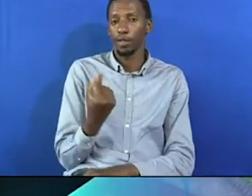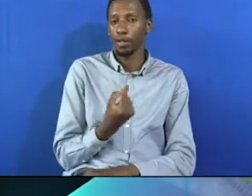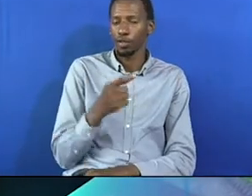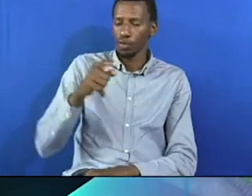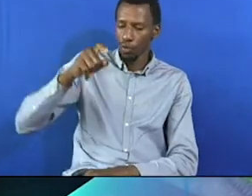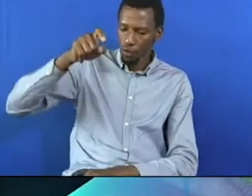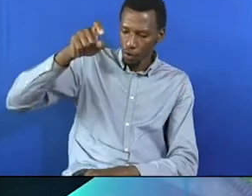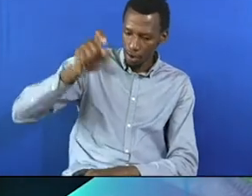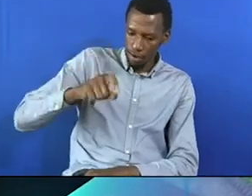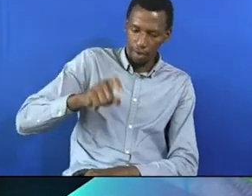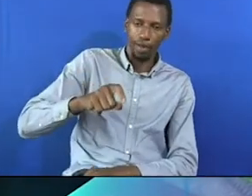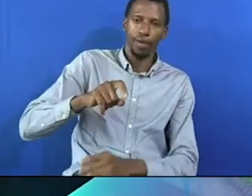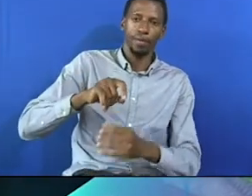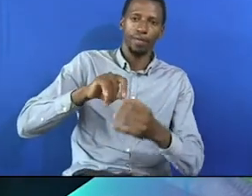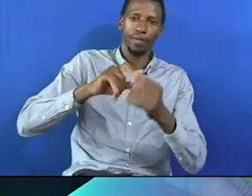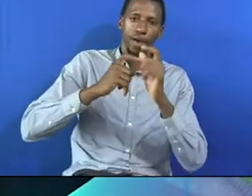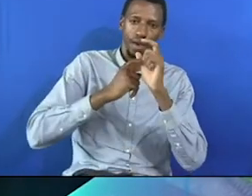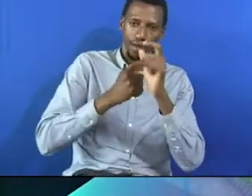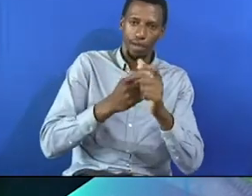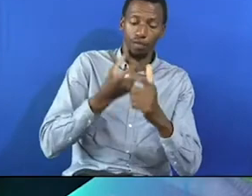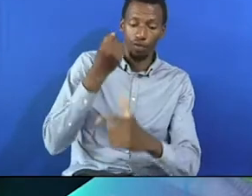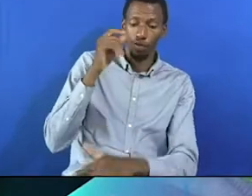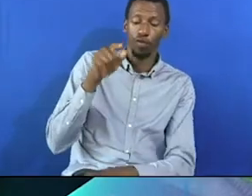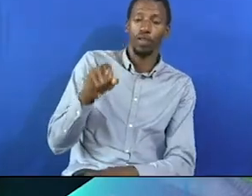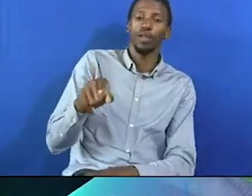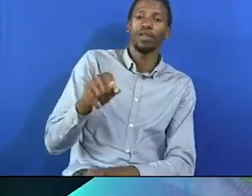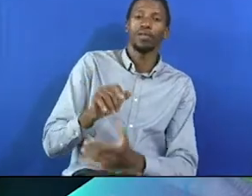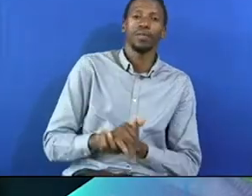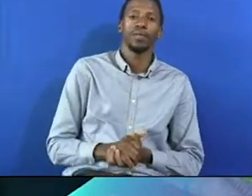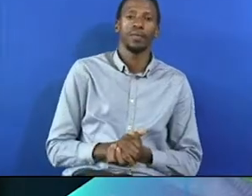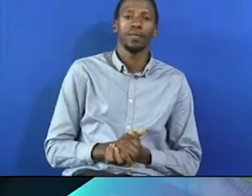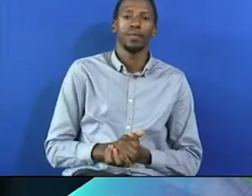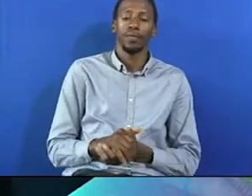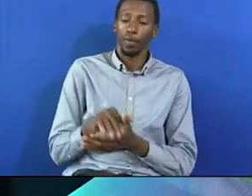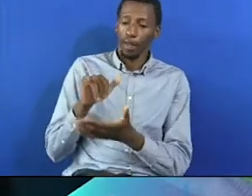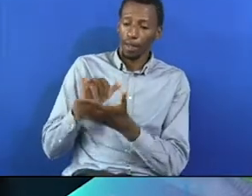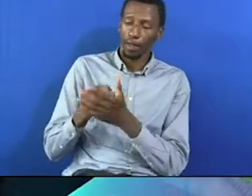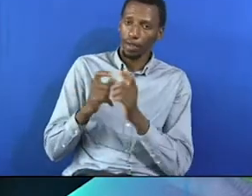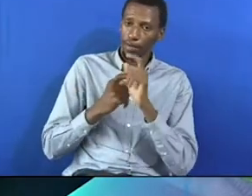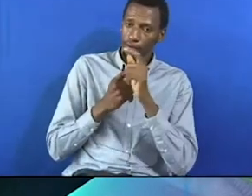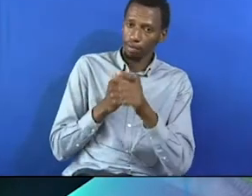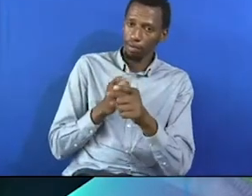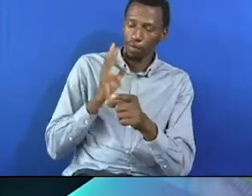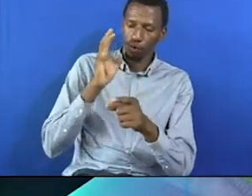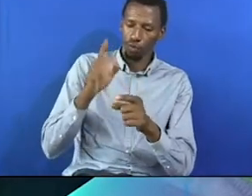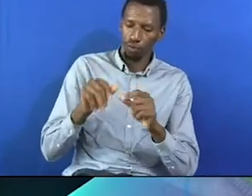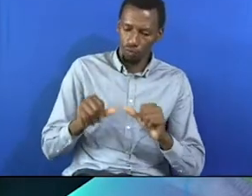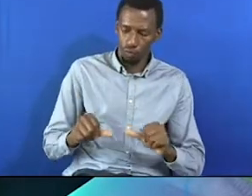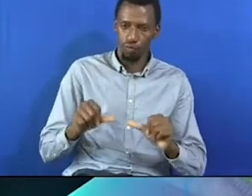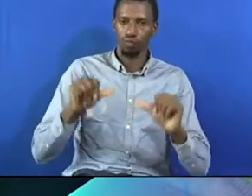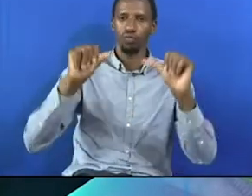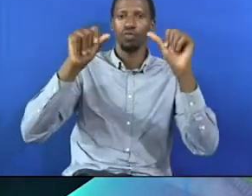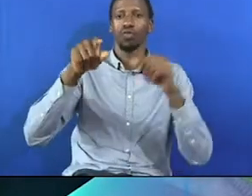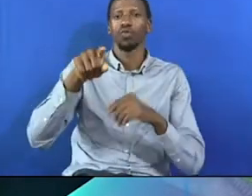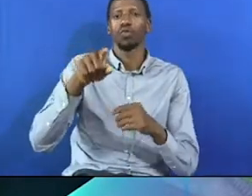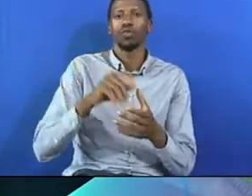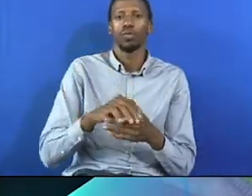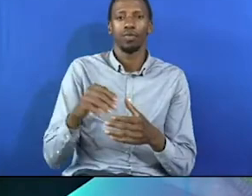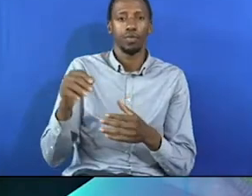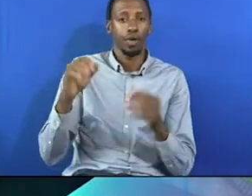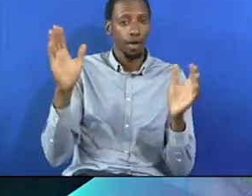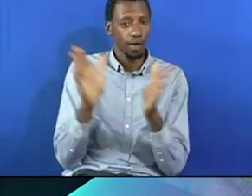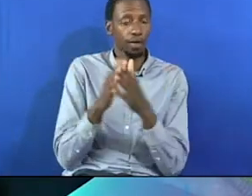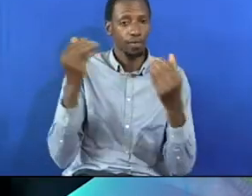gift of being single. That gift will sustain you. Hallelujah.